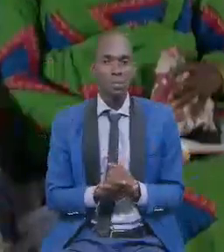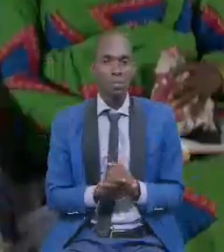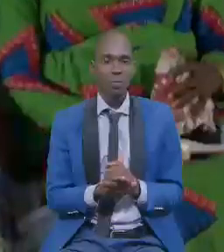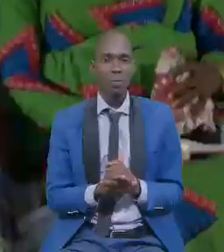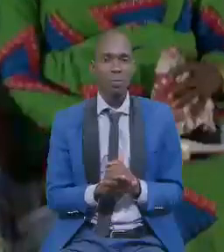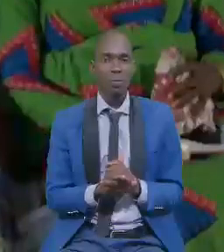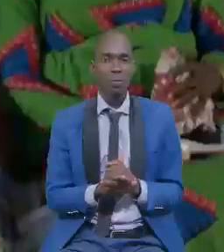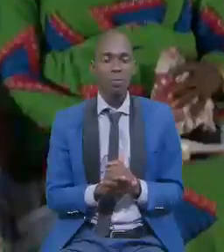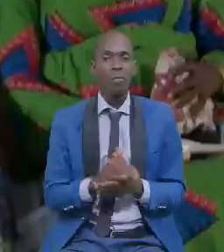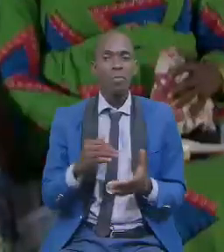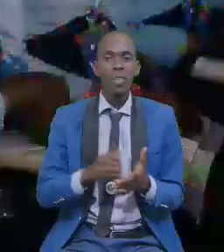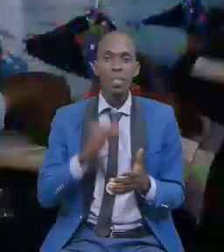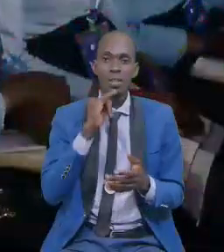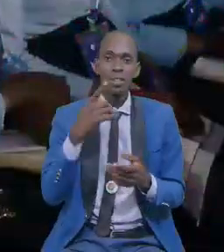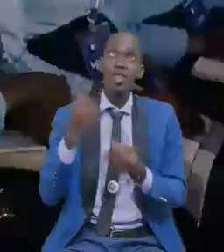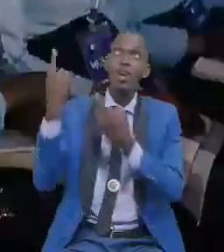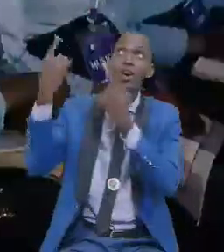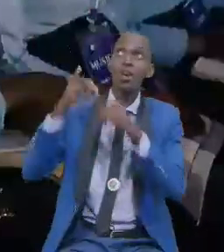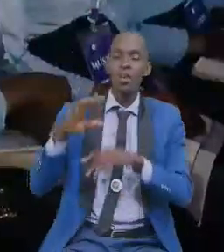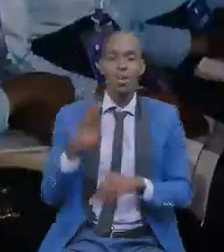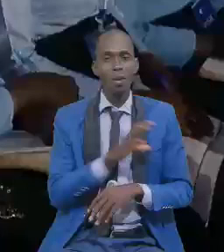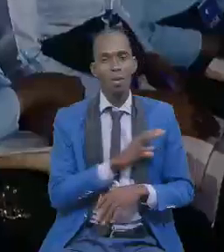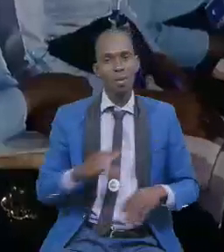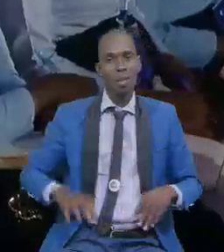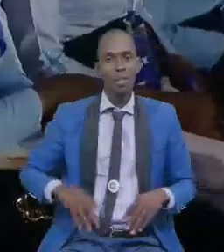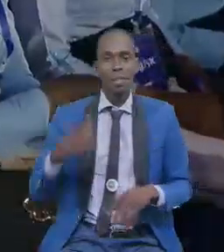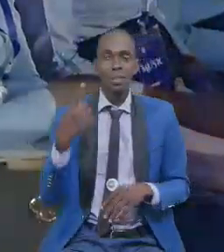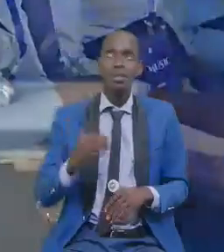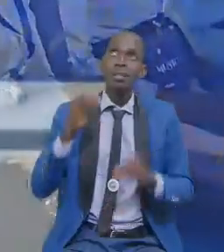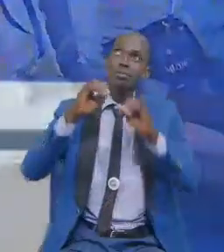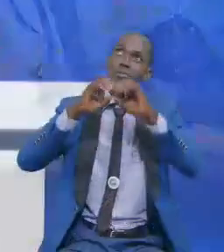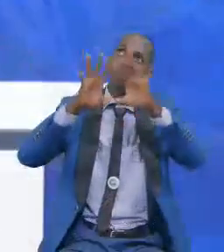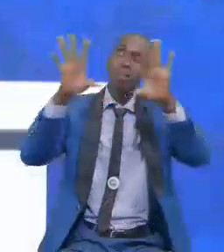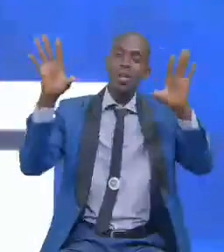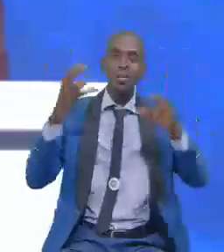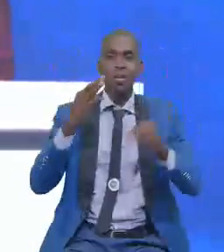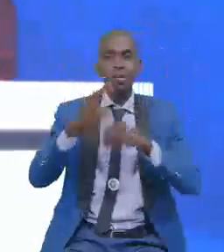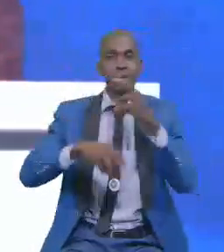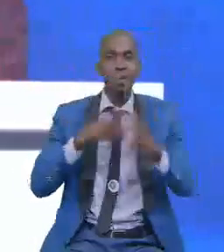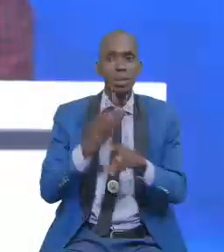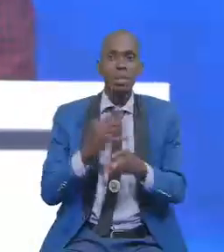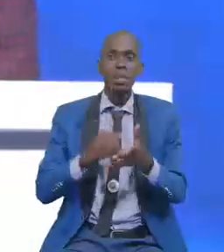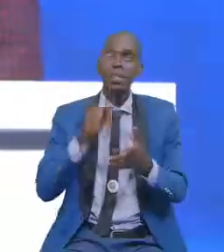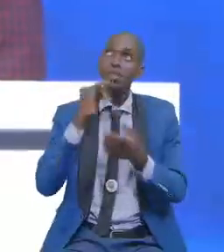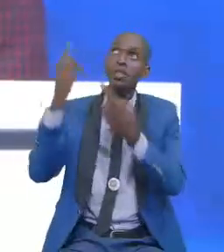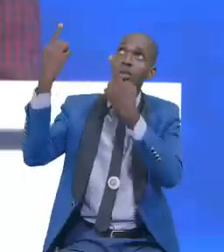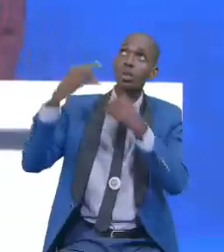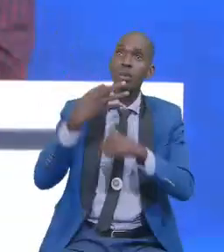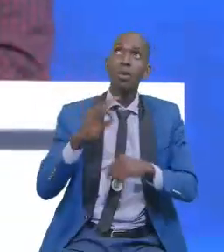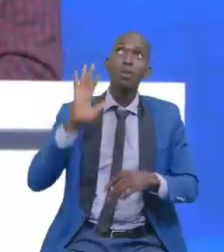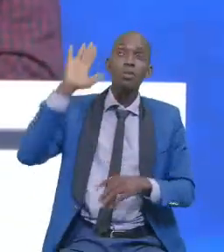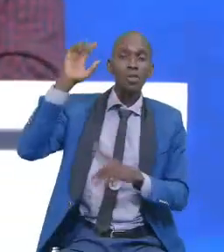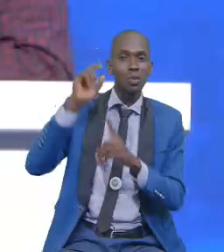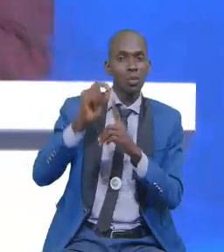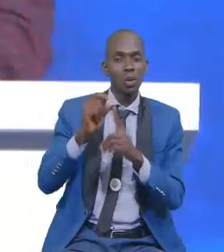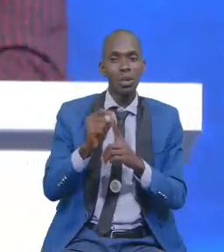It is the coming of Christ, the light of the world. It is the coming of his word